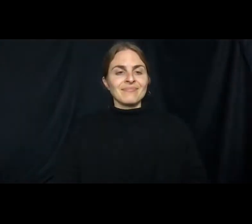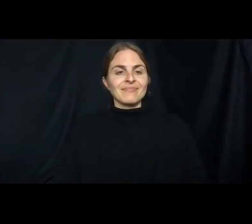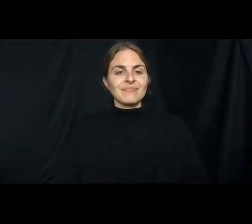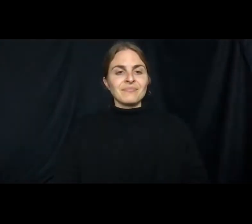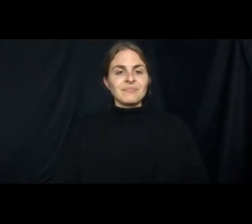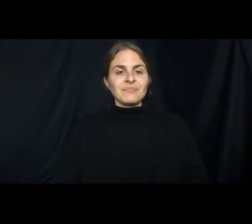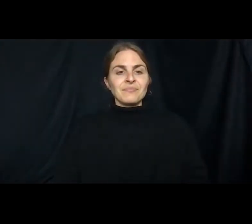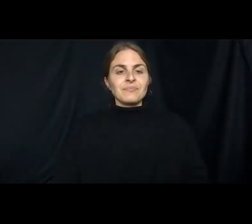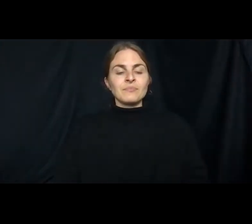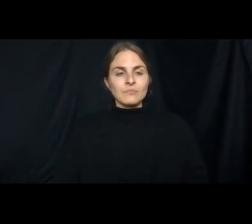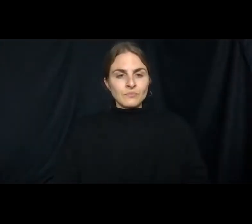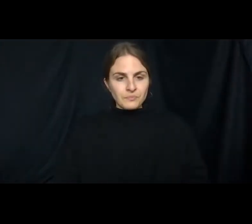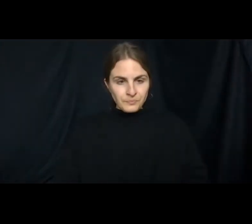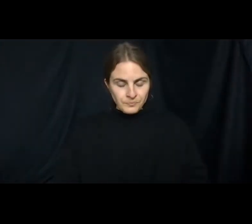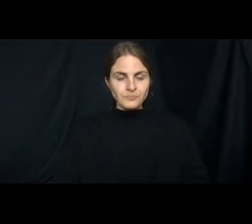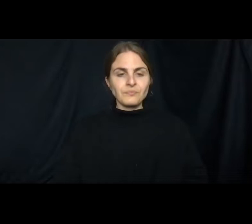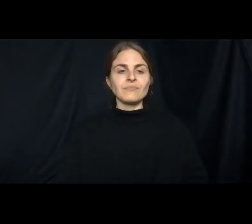So the